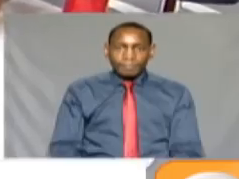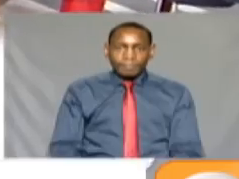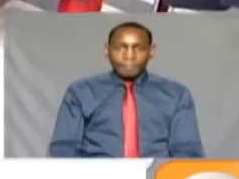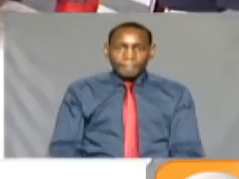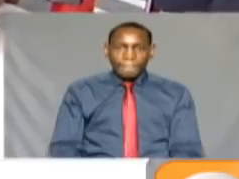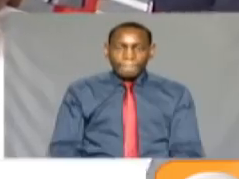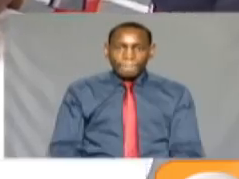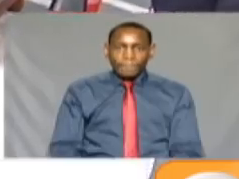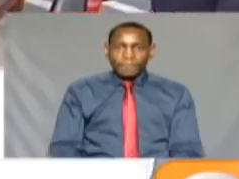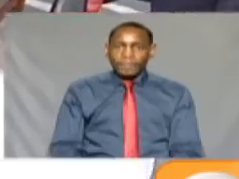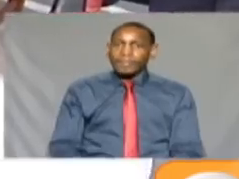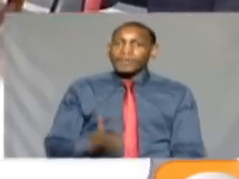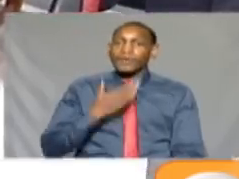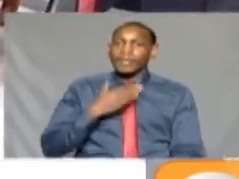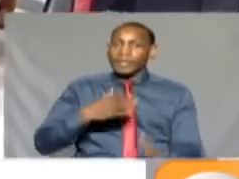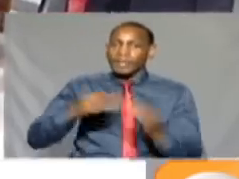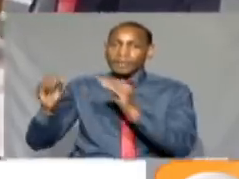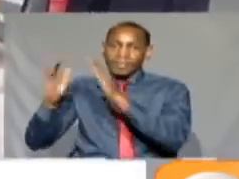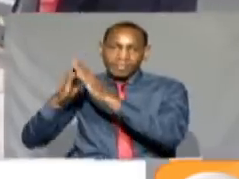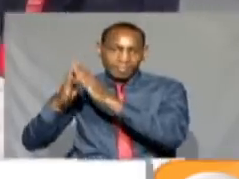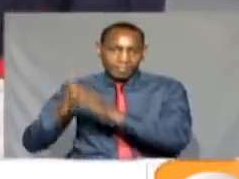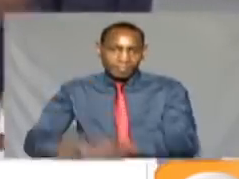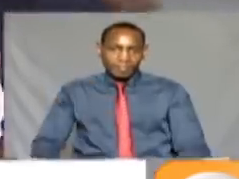I need to go pee, man.